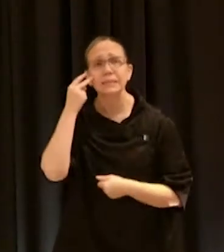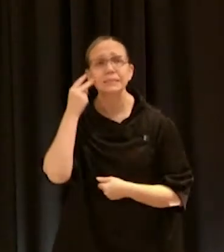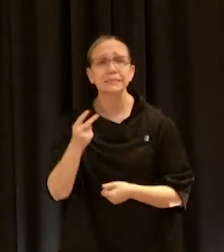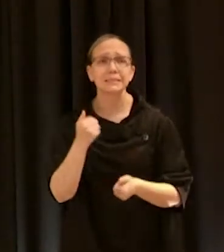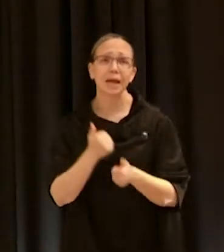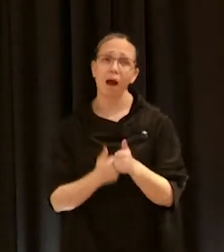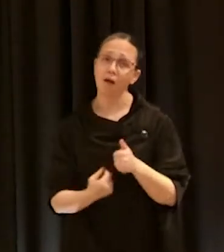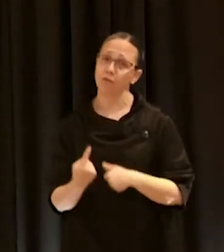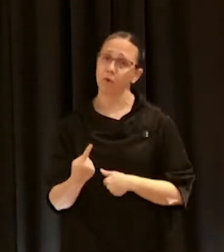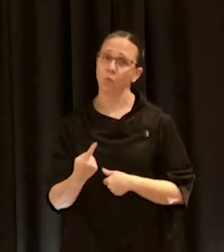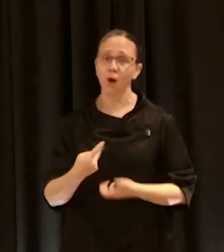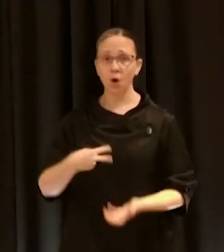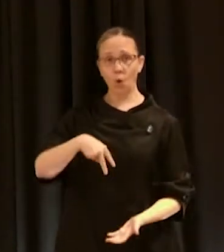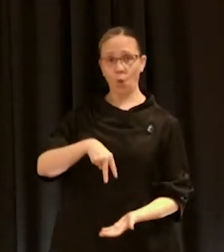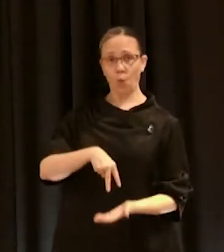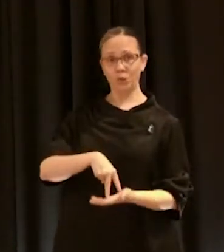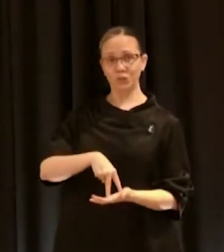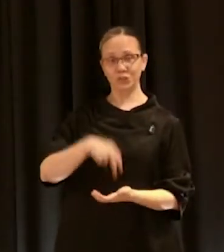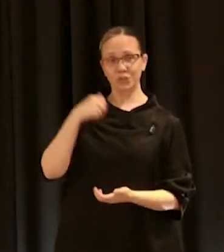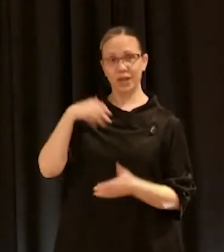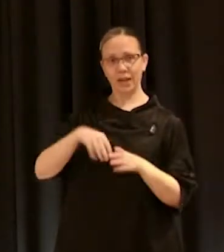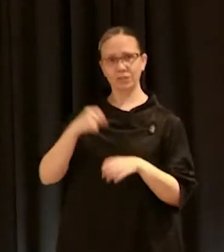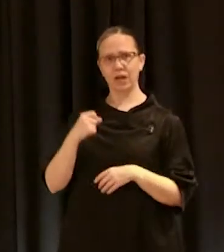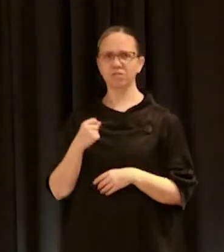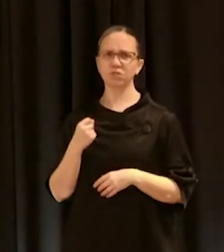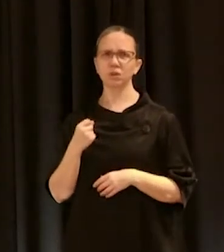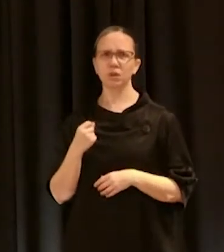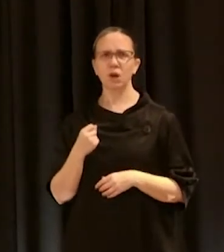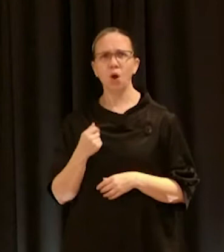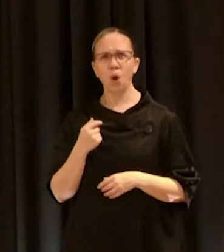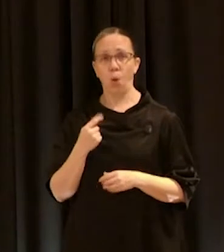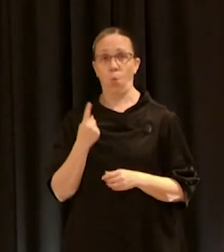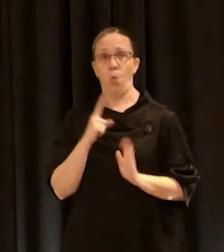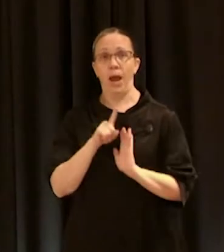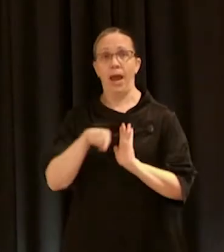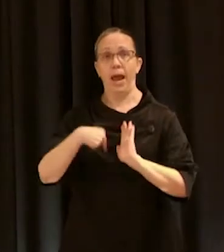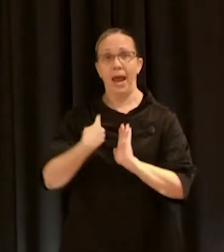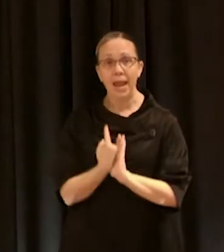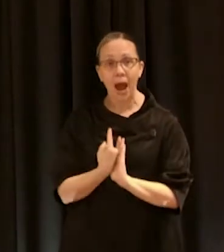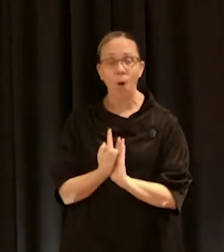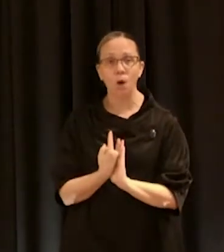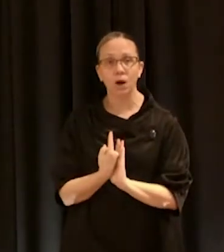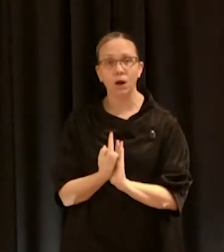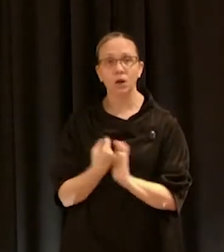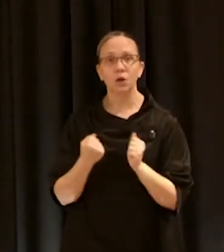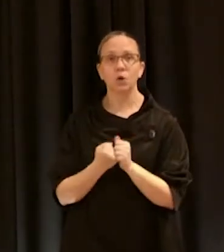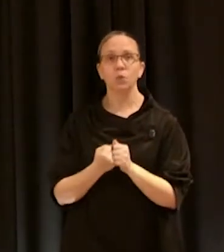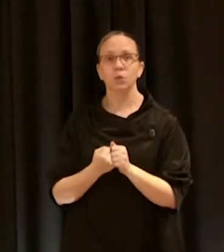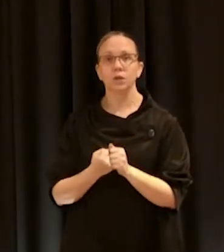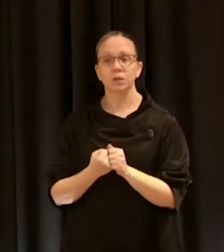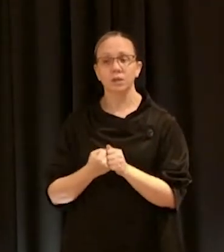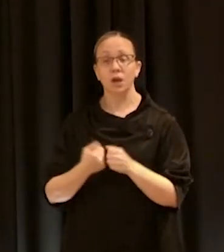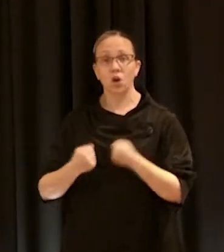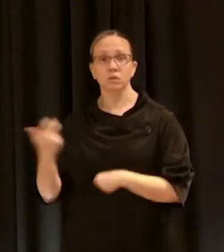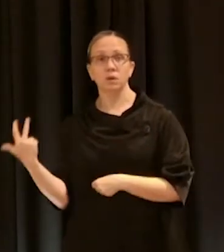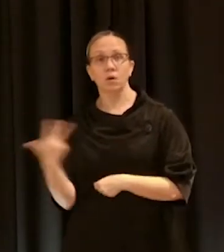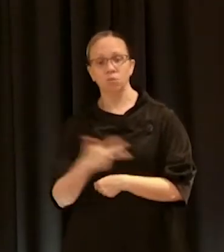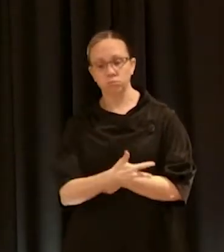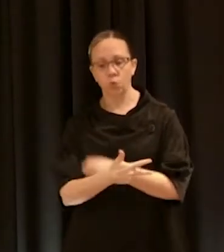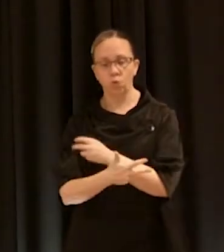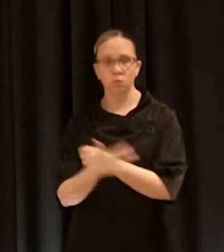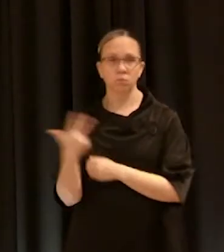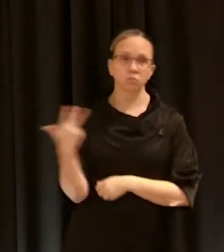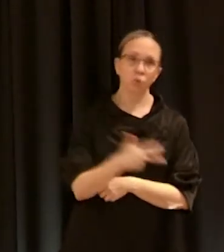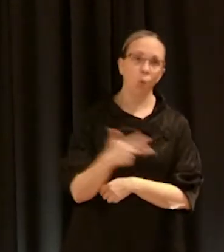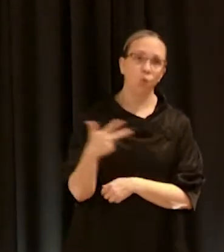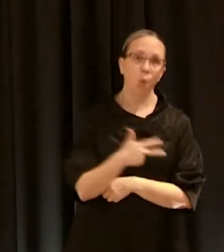see everybody. We stood under that canopy for over an hour with cars just steadily streaming through. And it